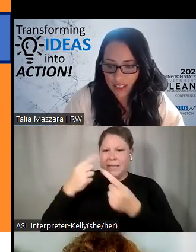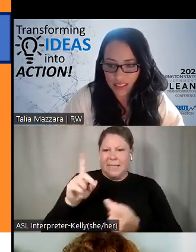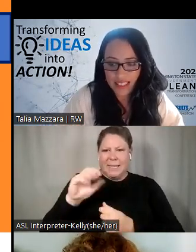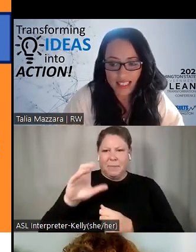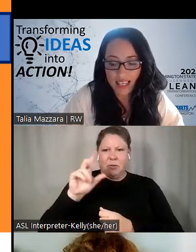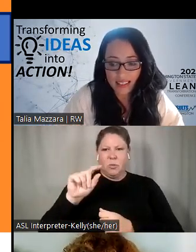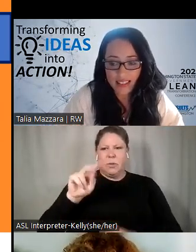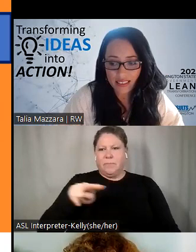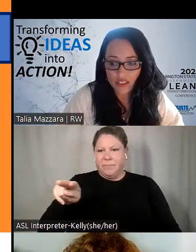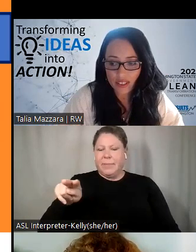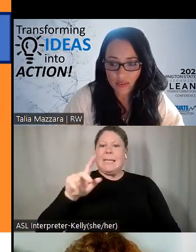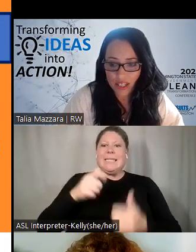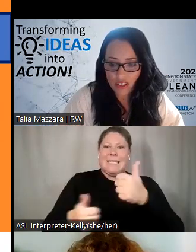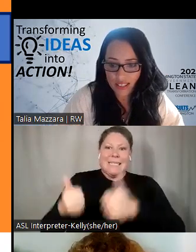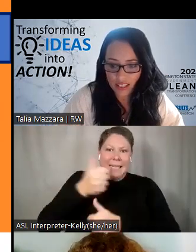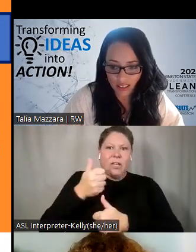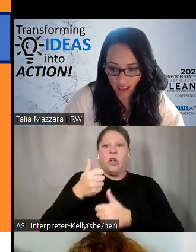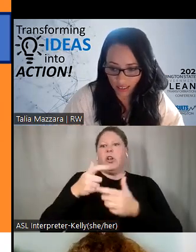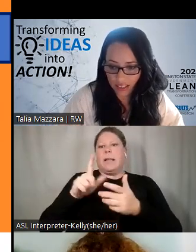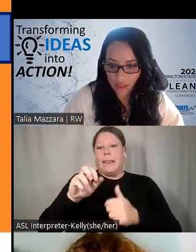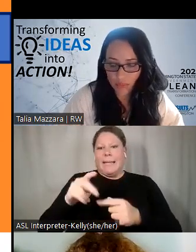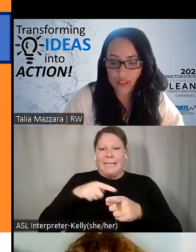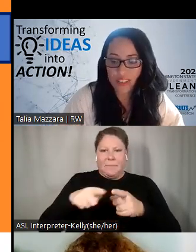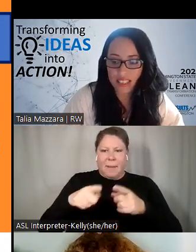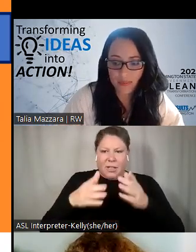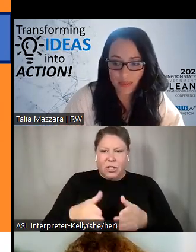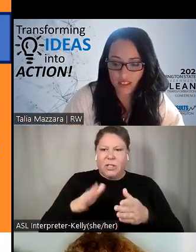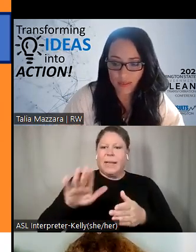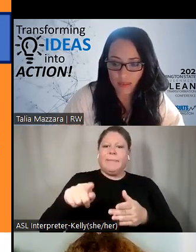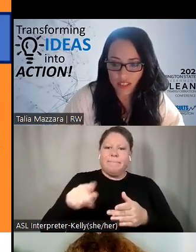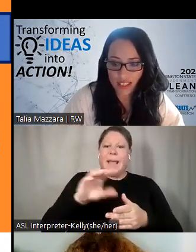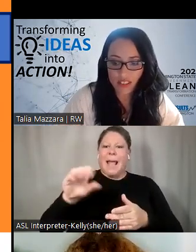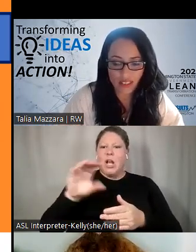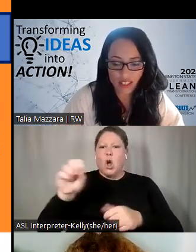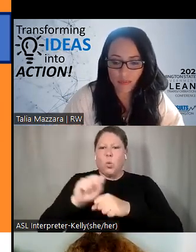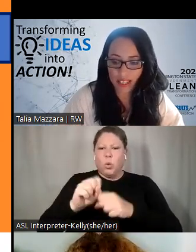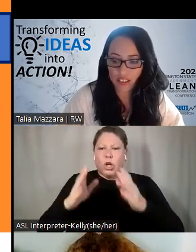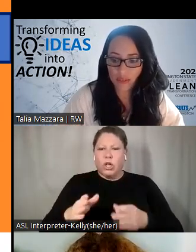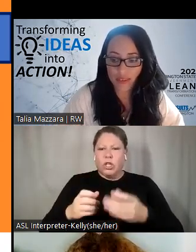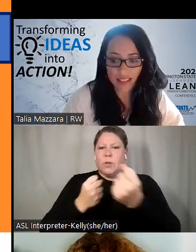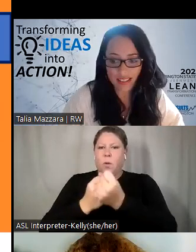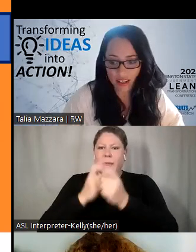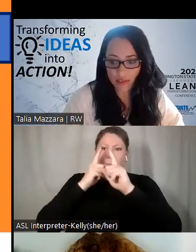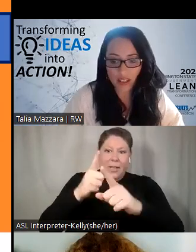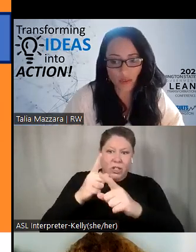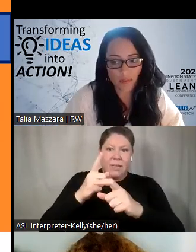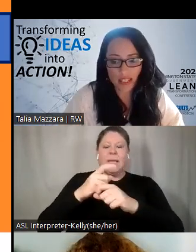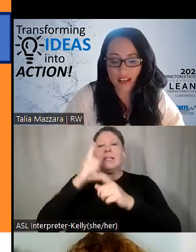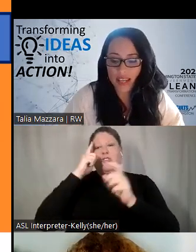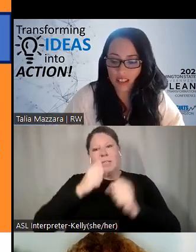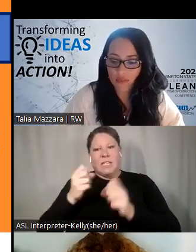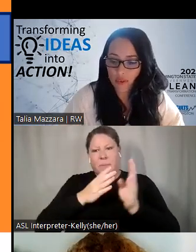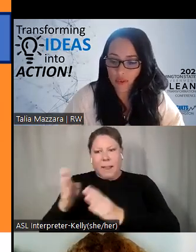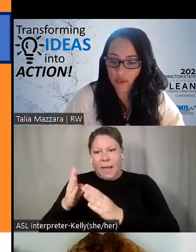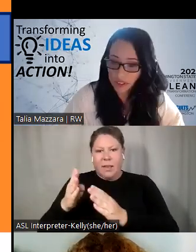lean specialist, he and his lean transformation section colleagues support CDPH's mission and strategic plan to advance the health and well-being